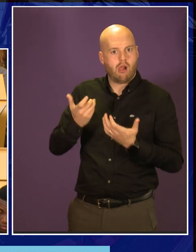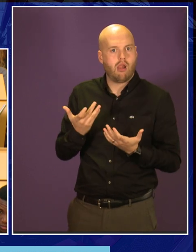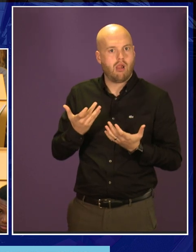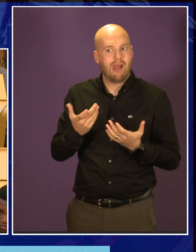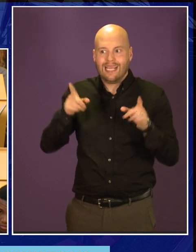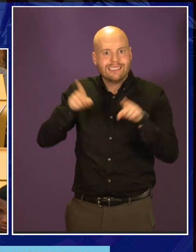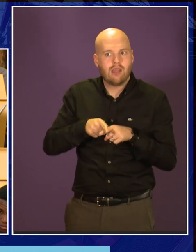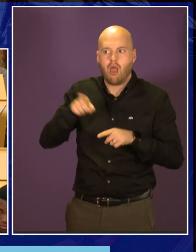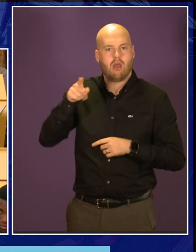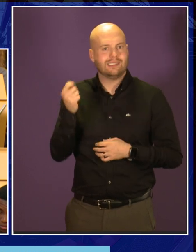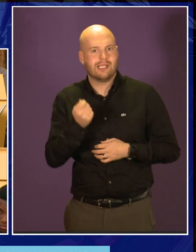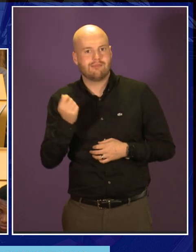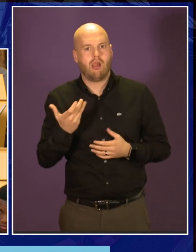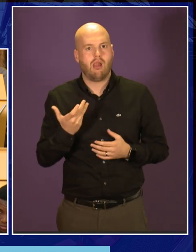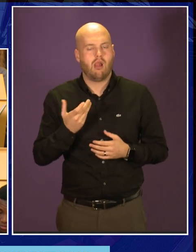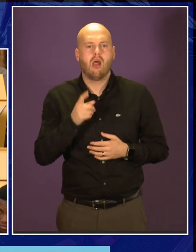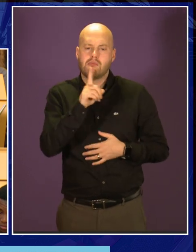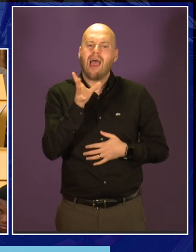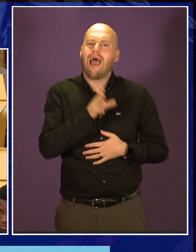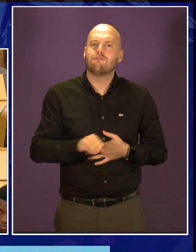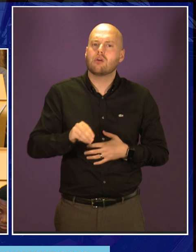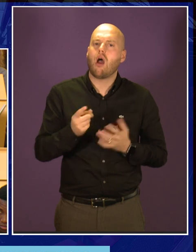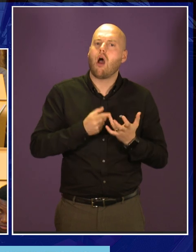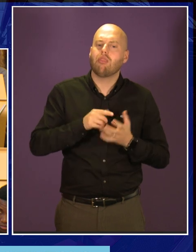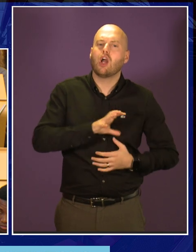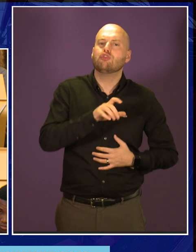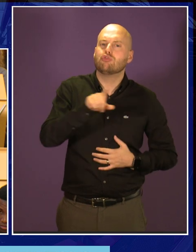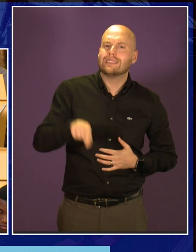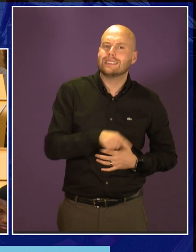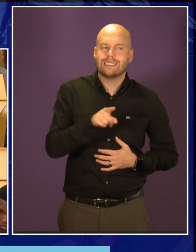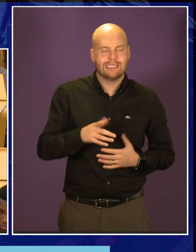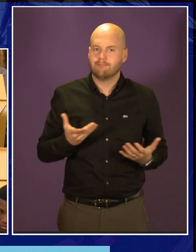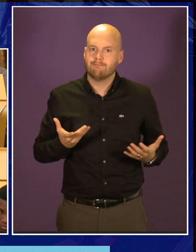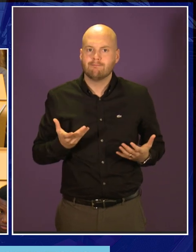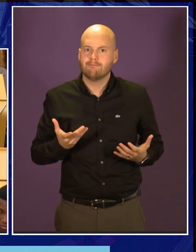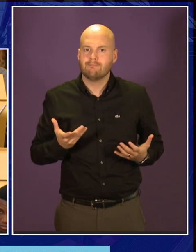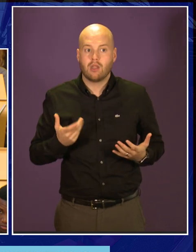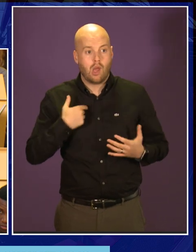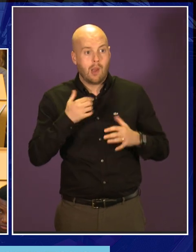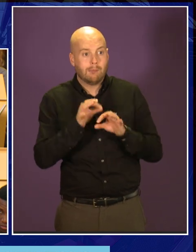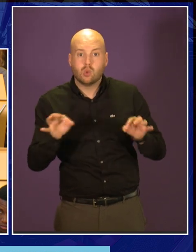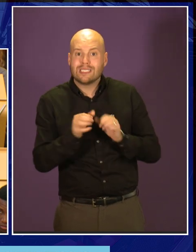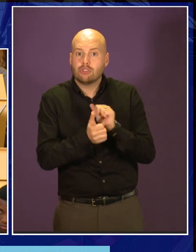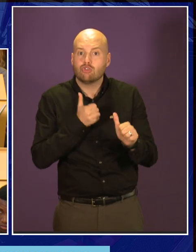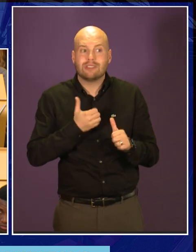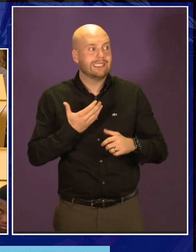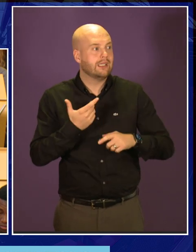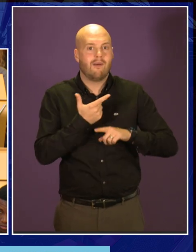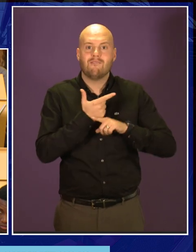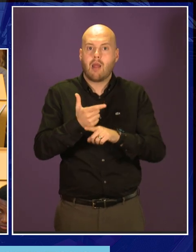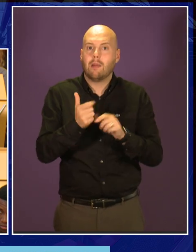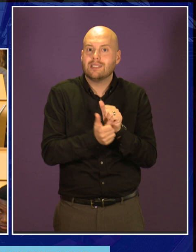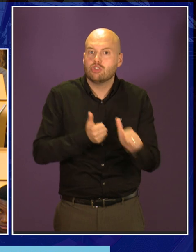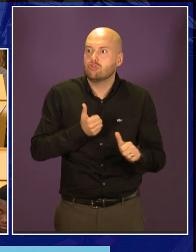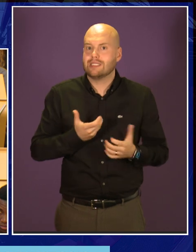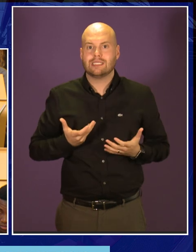countries have succeeded in Africa or in the developing country to develop our music industry, our film industry, to make sure that the life of our people